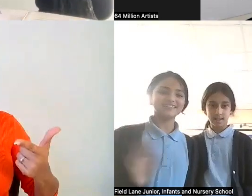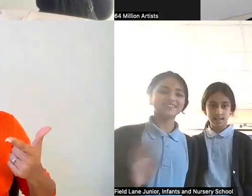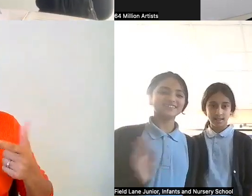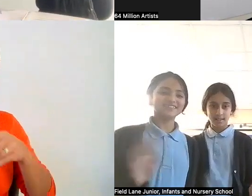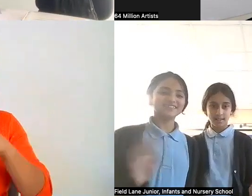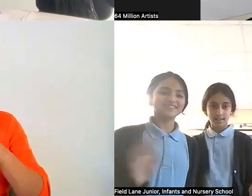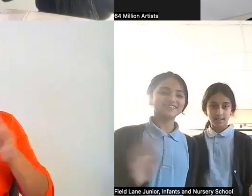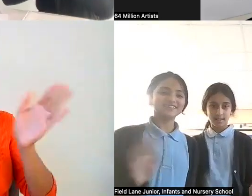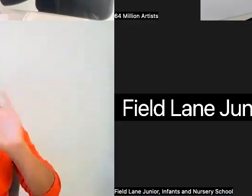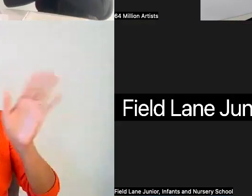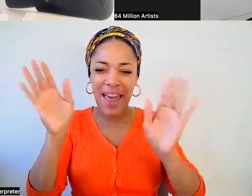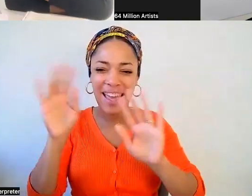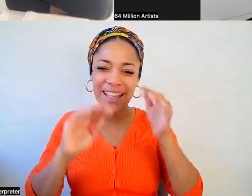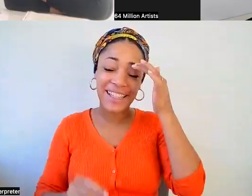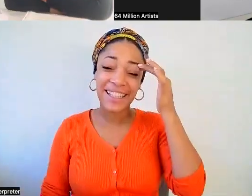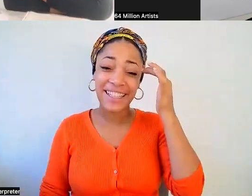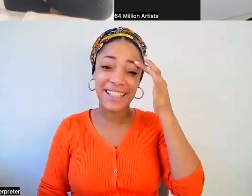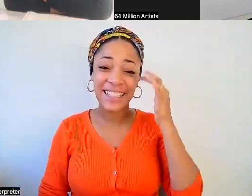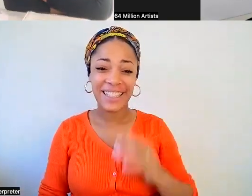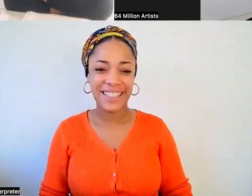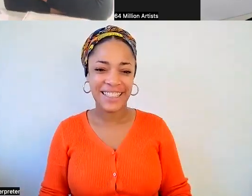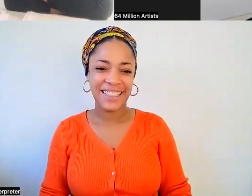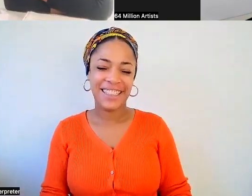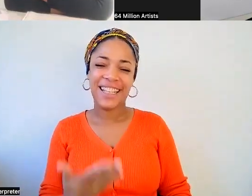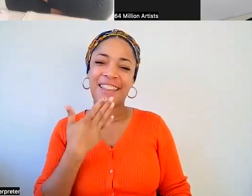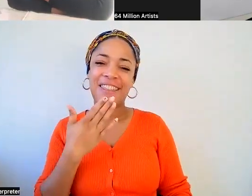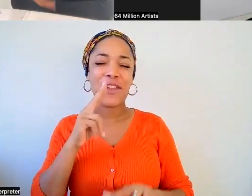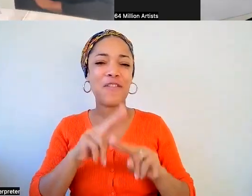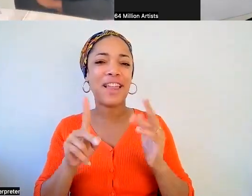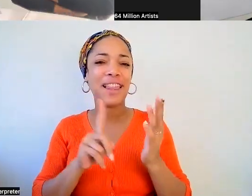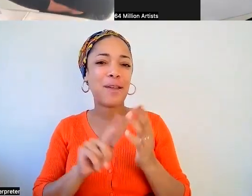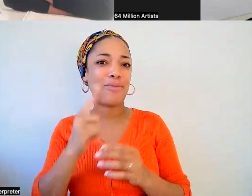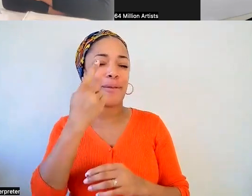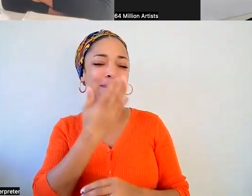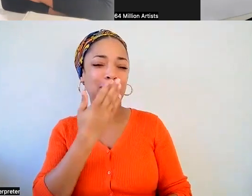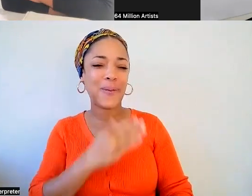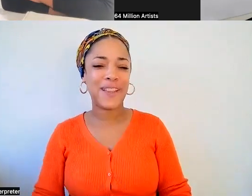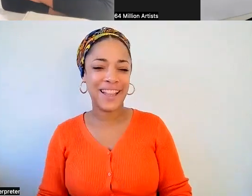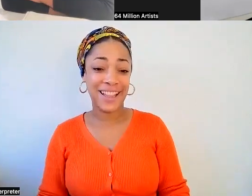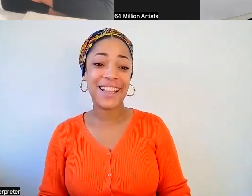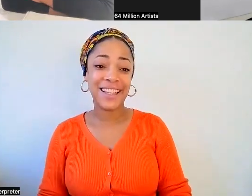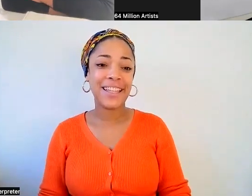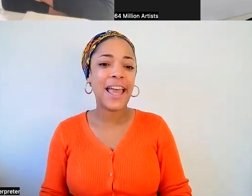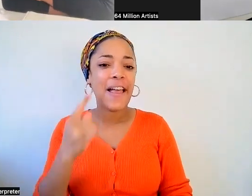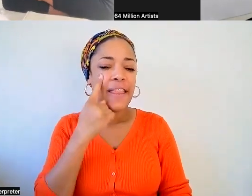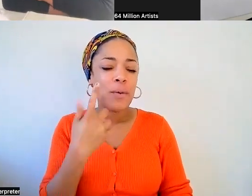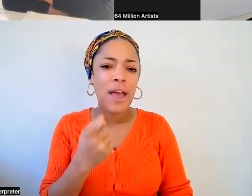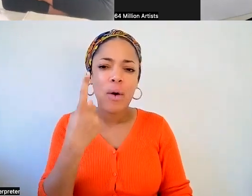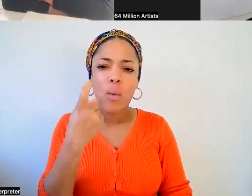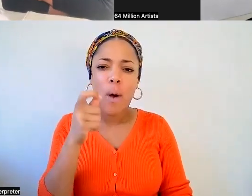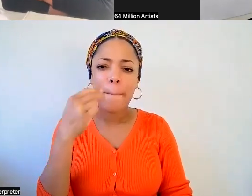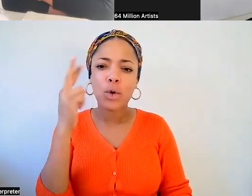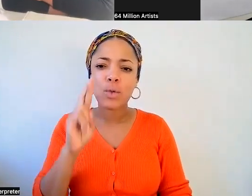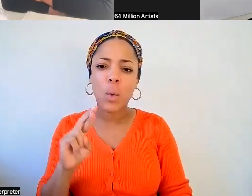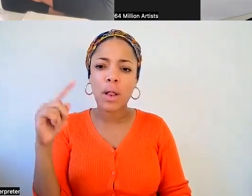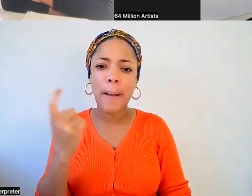done. Well done. Thank you, teacher. Thank you, Field Lane Primary School. Yeah. Yeah. And I think we have another school joining us, if I'm correct.